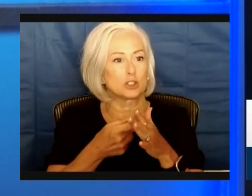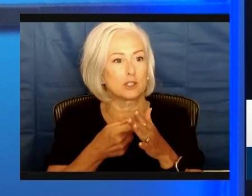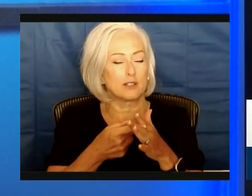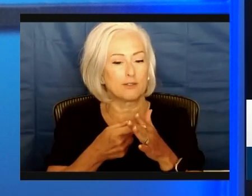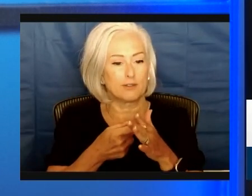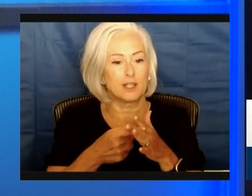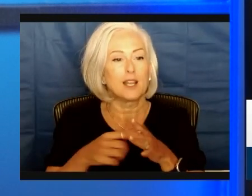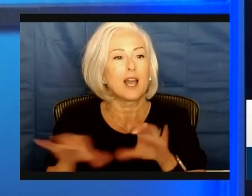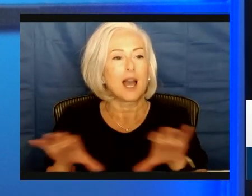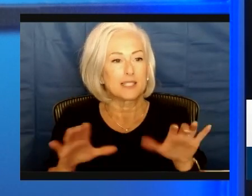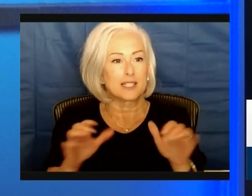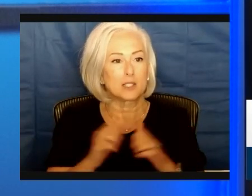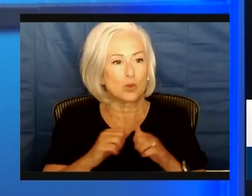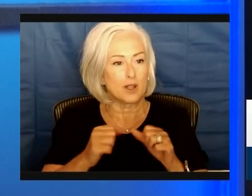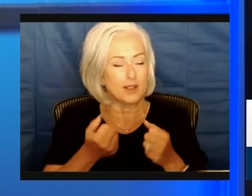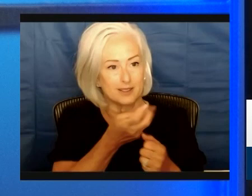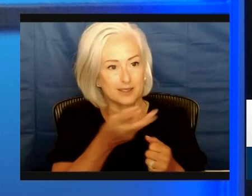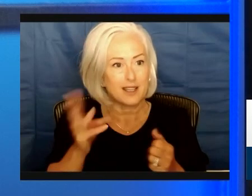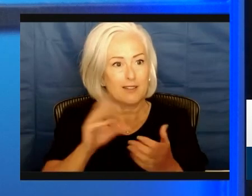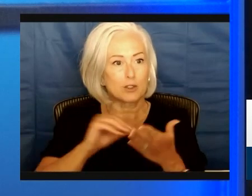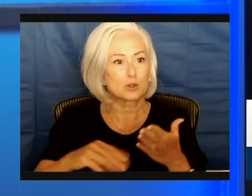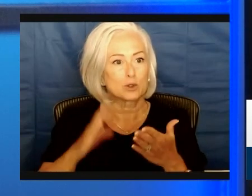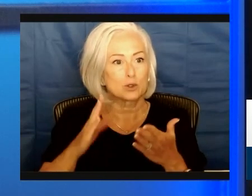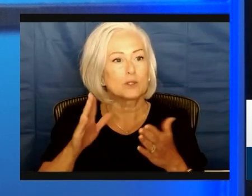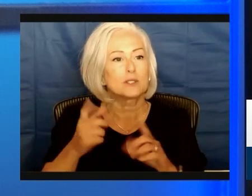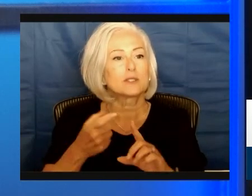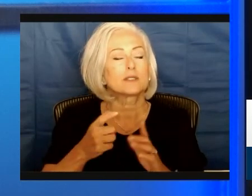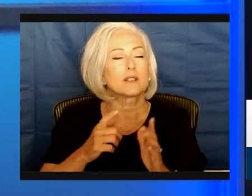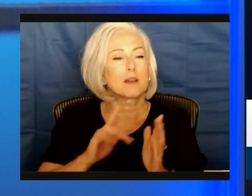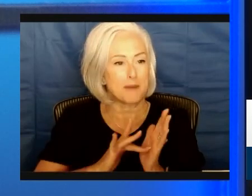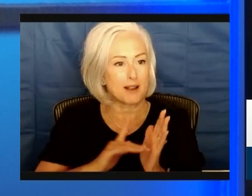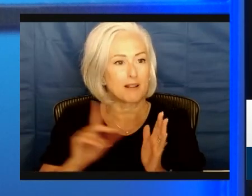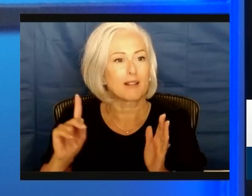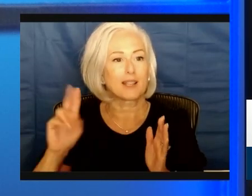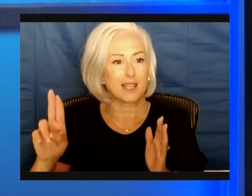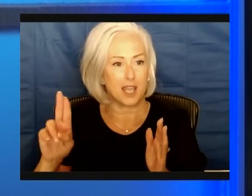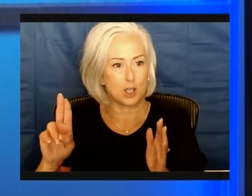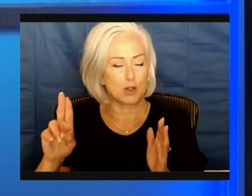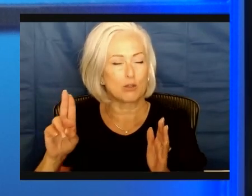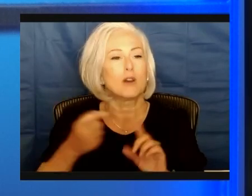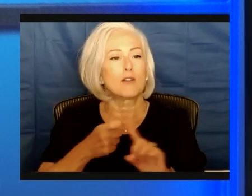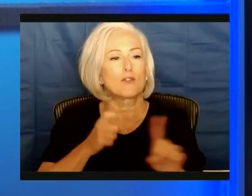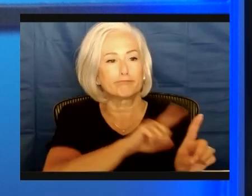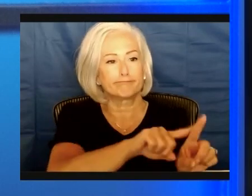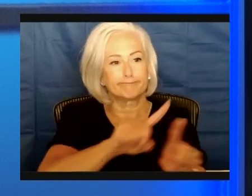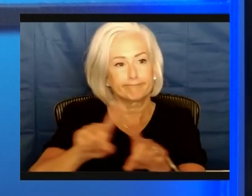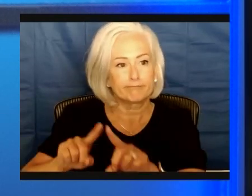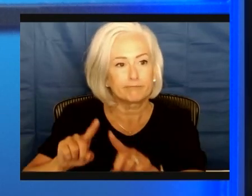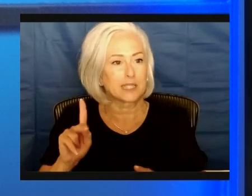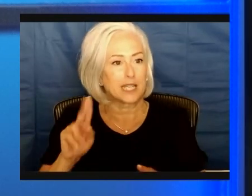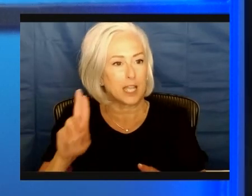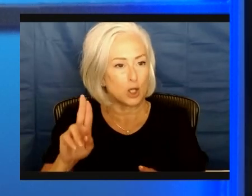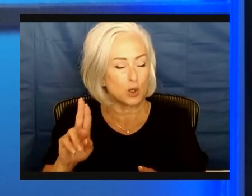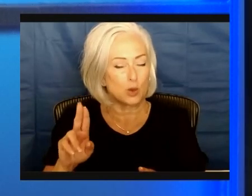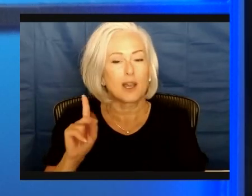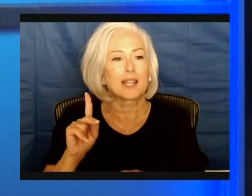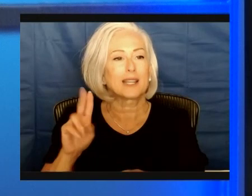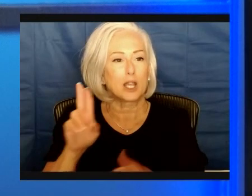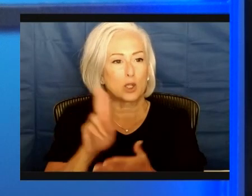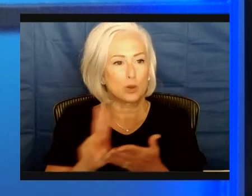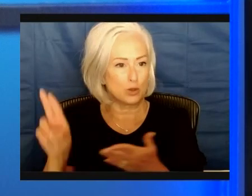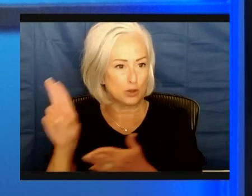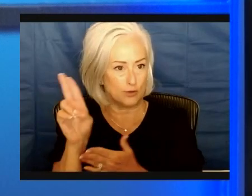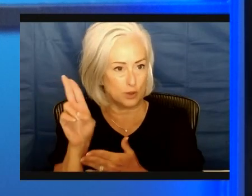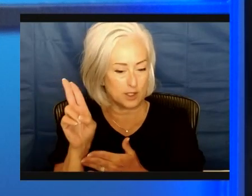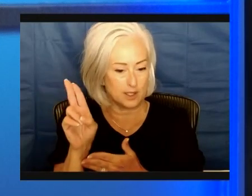and KU students all around the KU health system and the KU University. So we have lots of people involved.